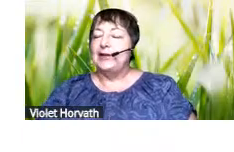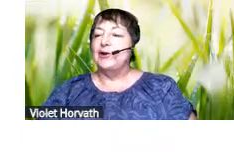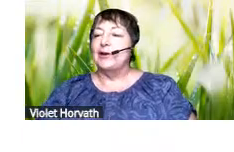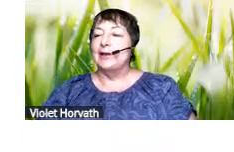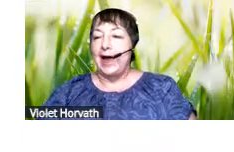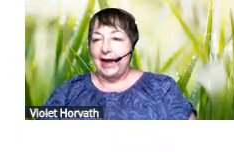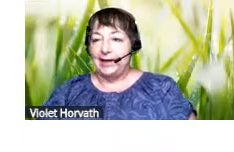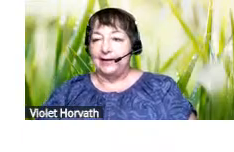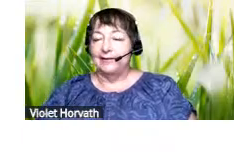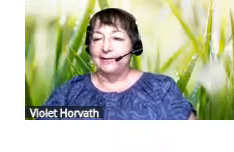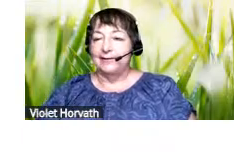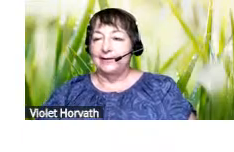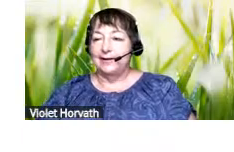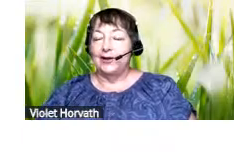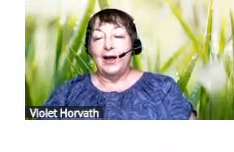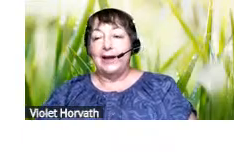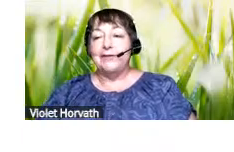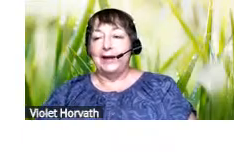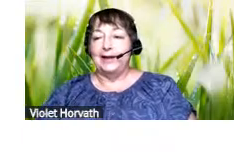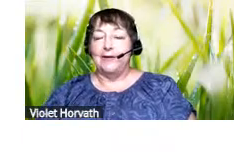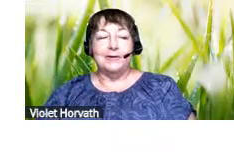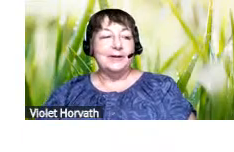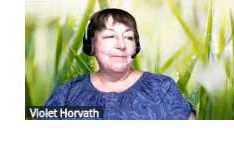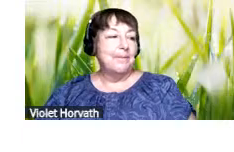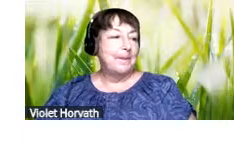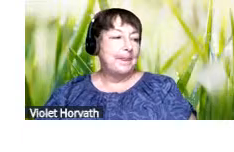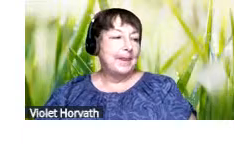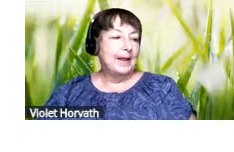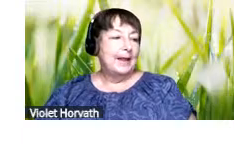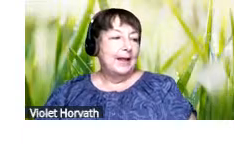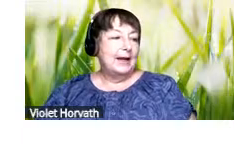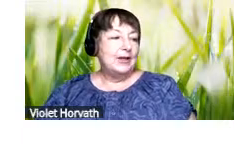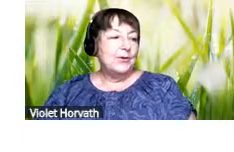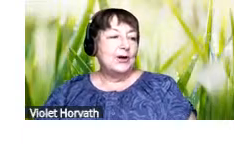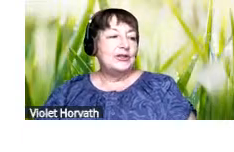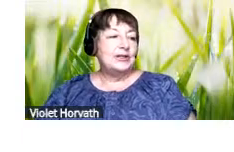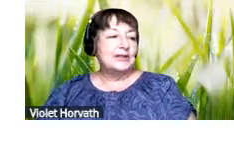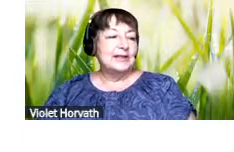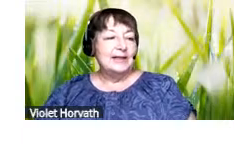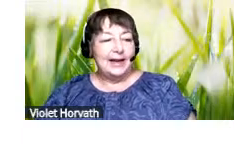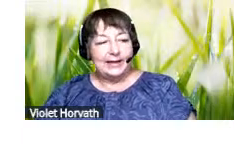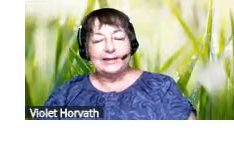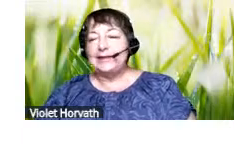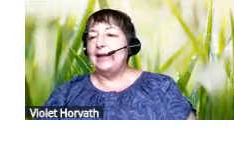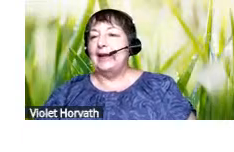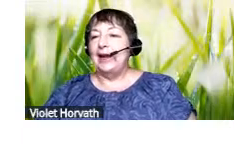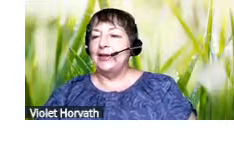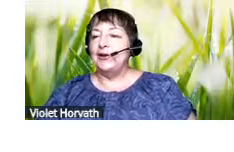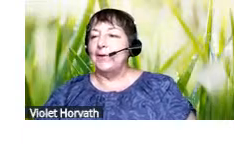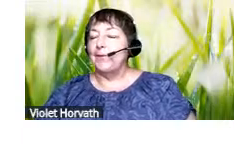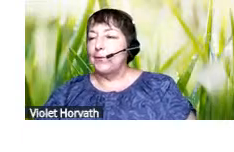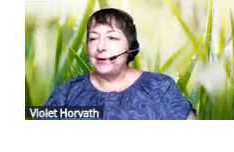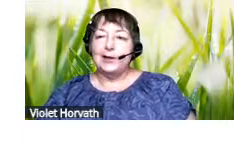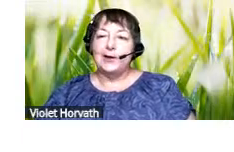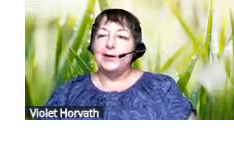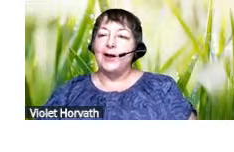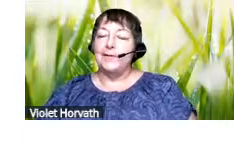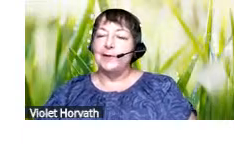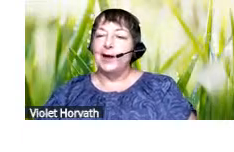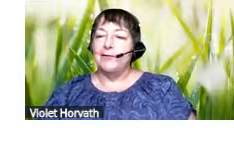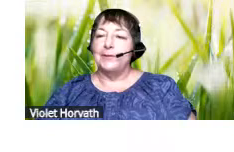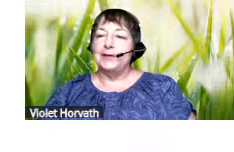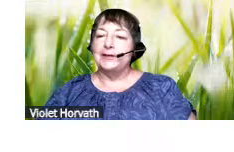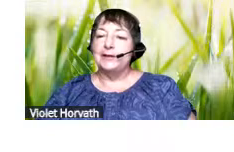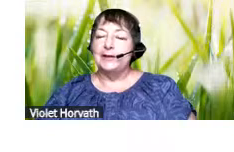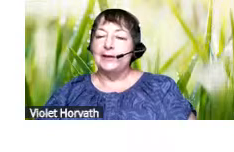obviously you're lying. I've had that one. You are just lazy and you're freeloading off